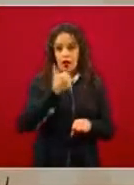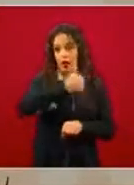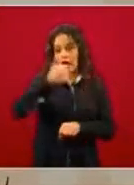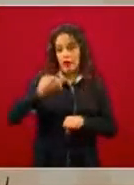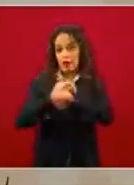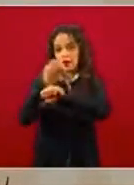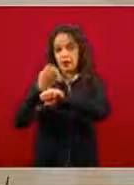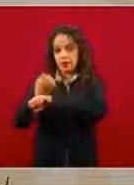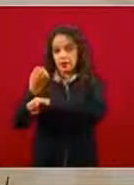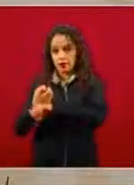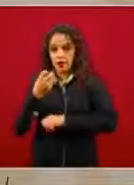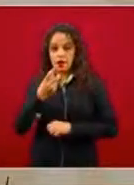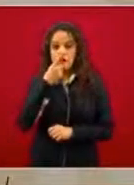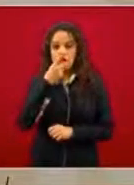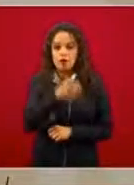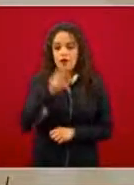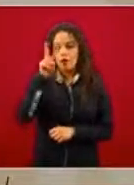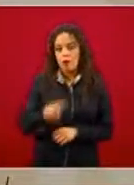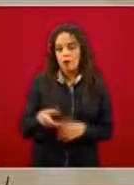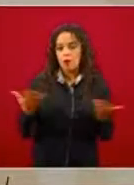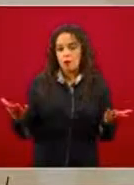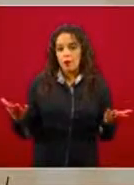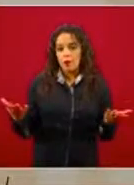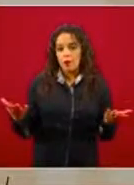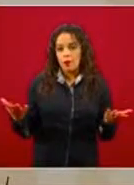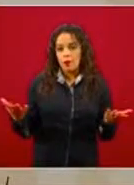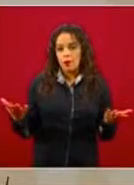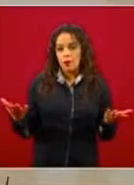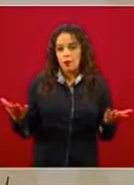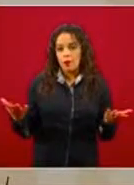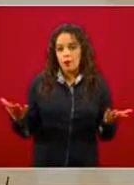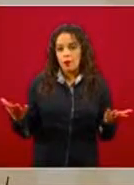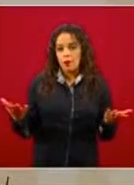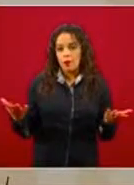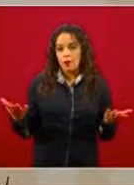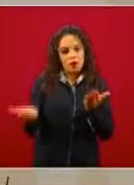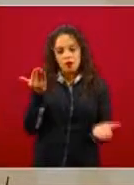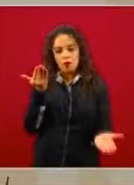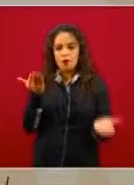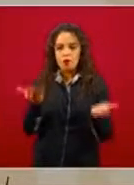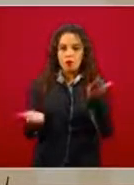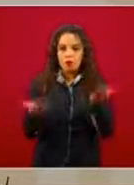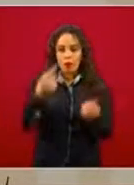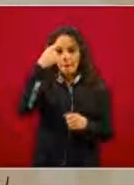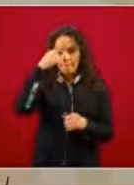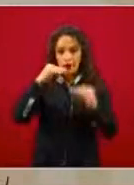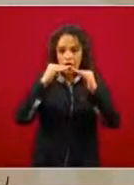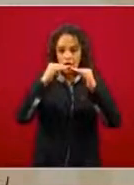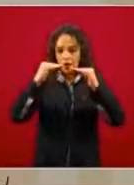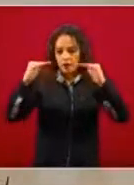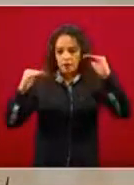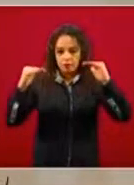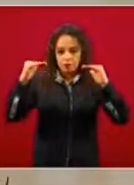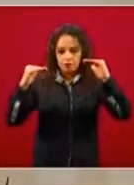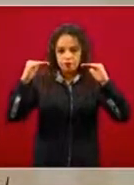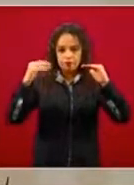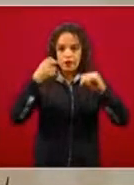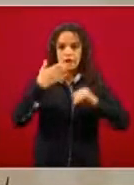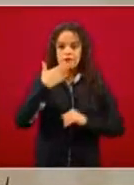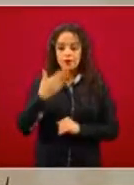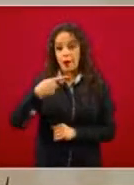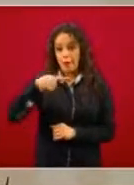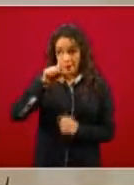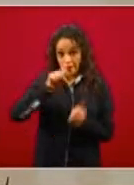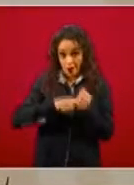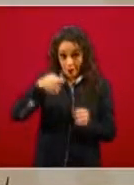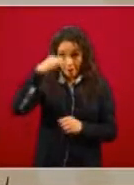social responsibility for their population and on their own governments. This is very hard to balance and